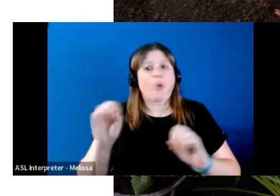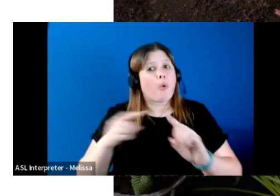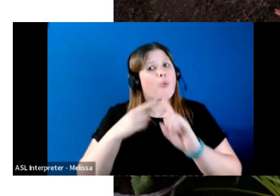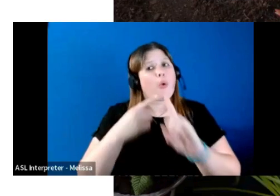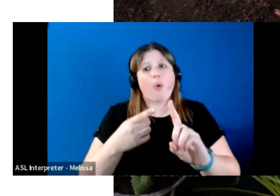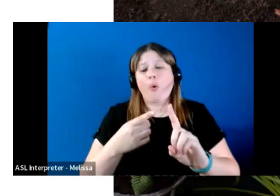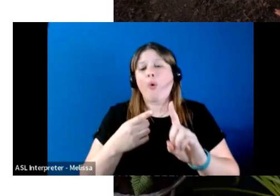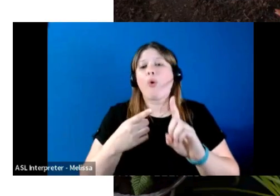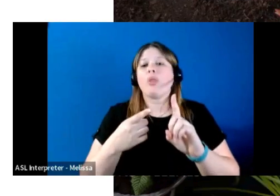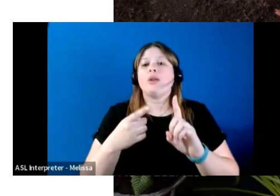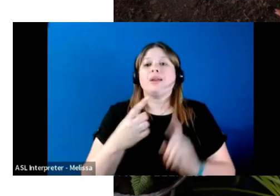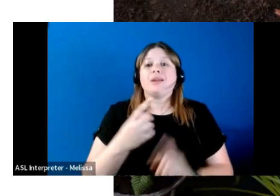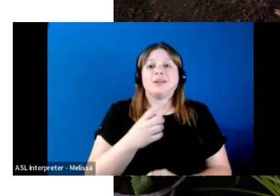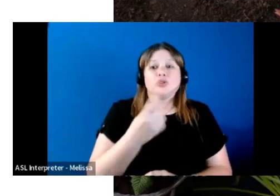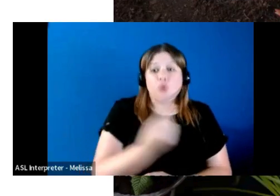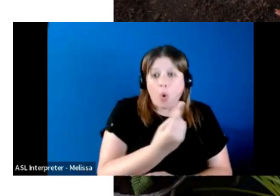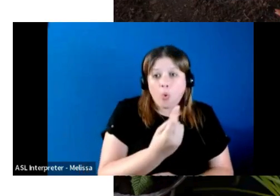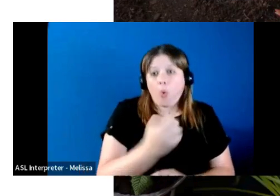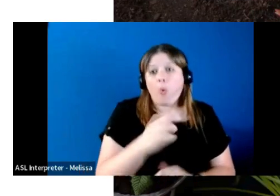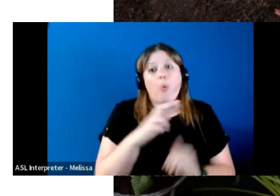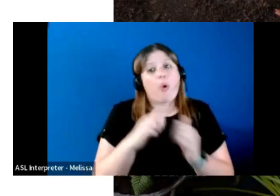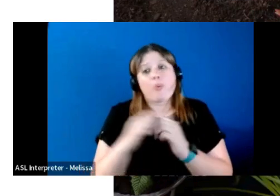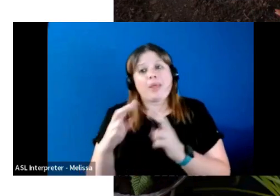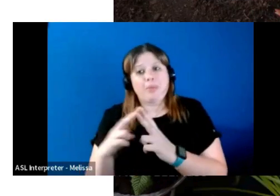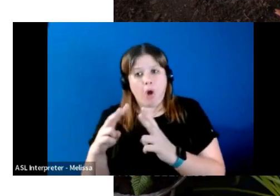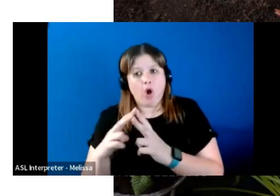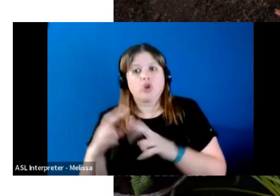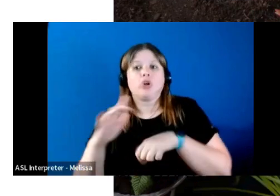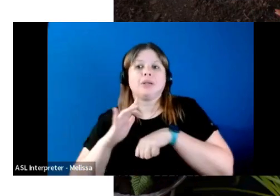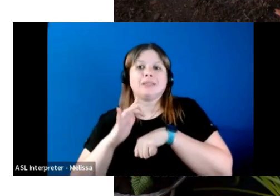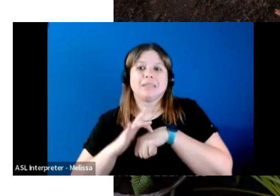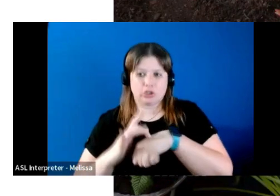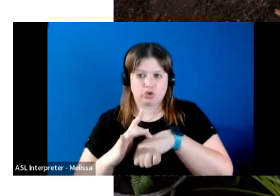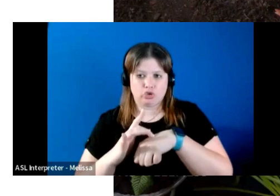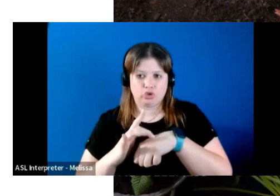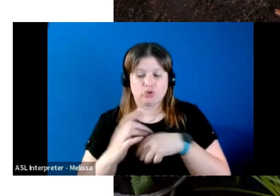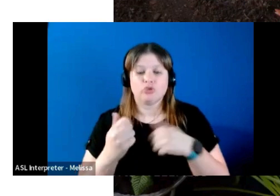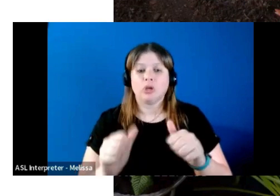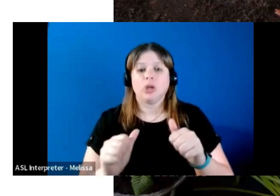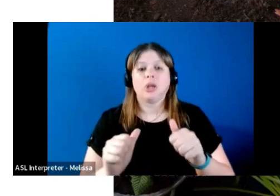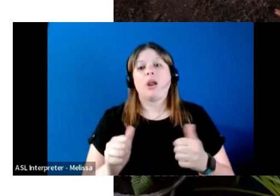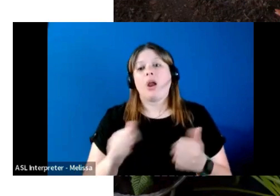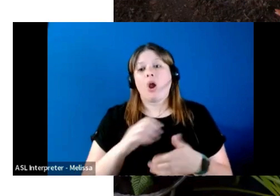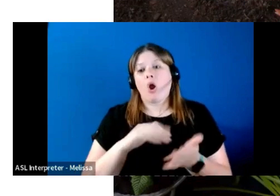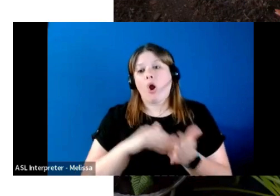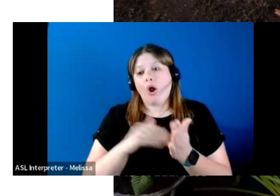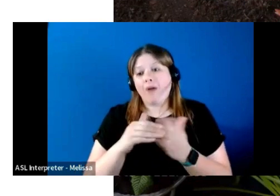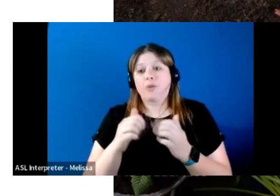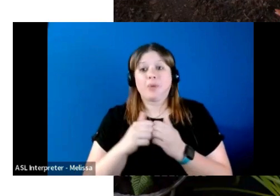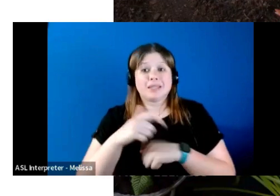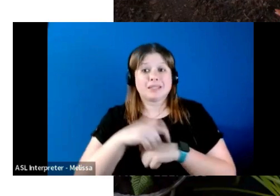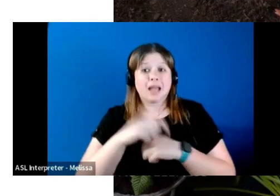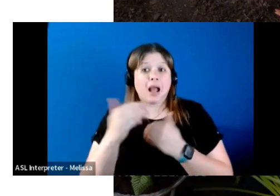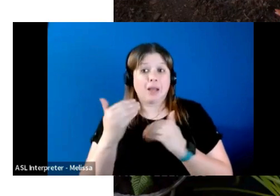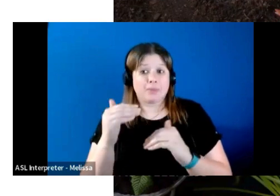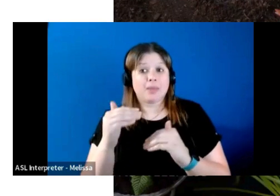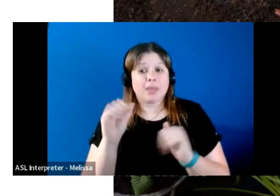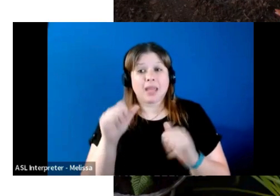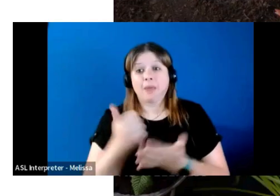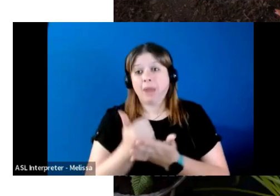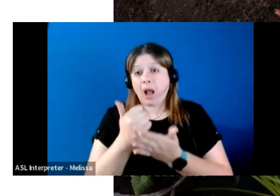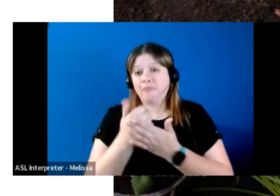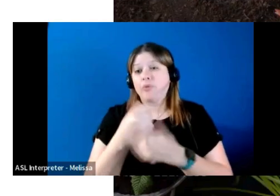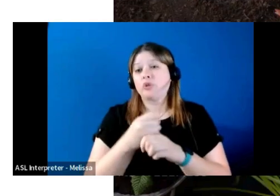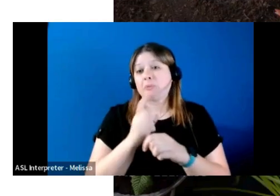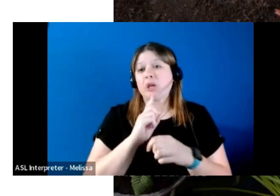partner touch. Often a time limit is helpful to make sure that there's a